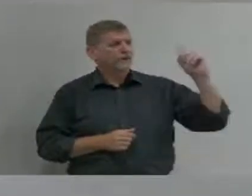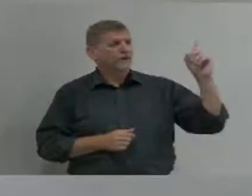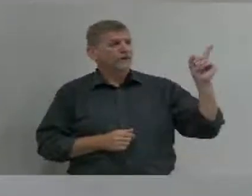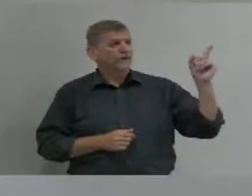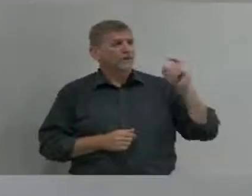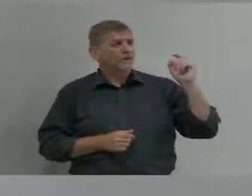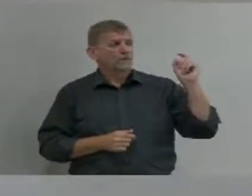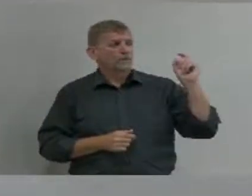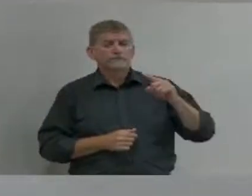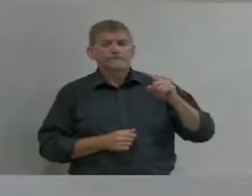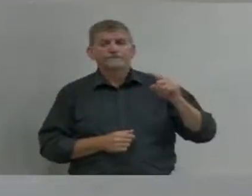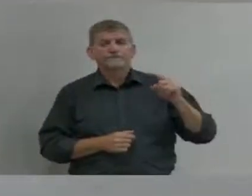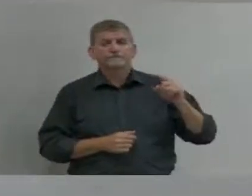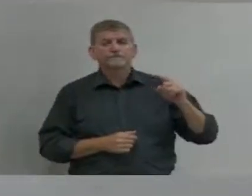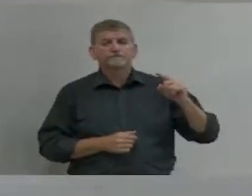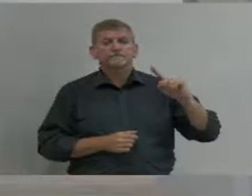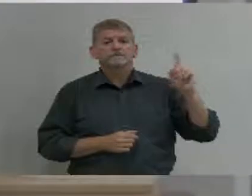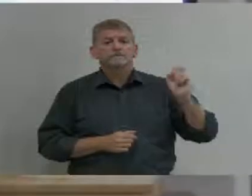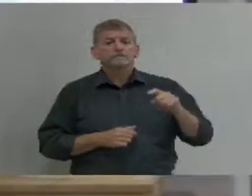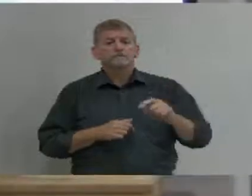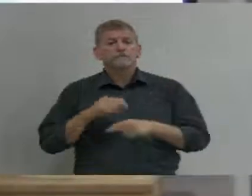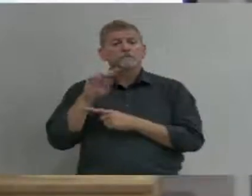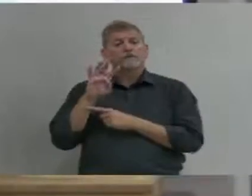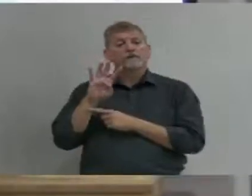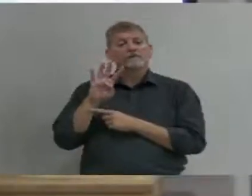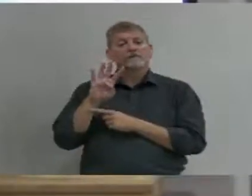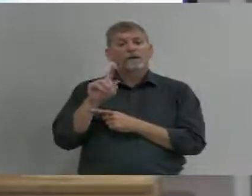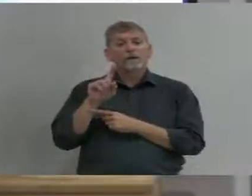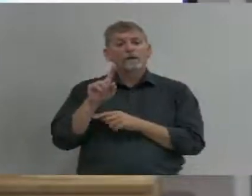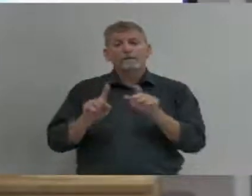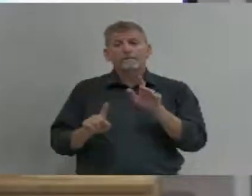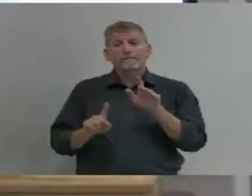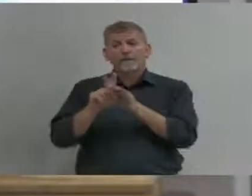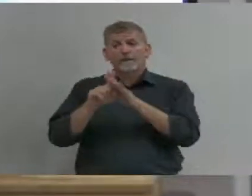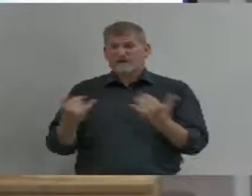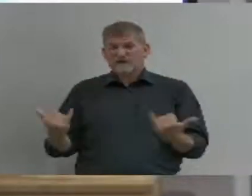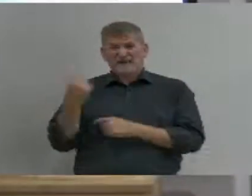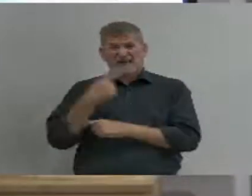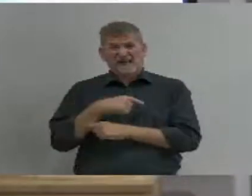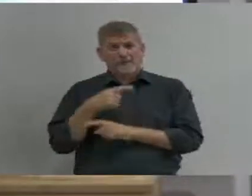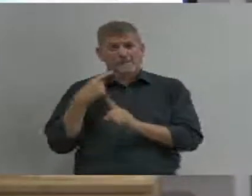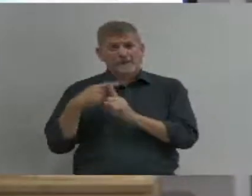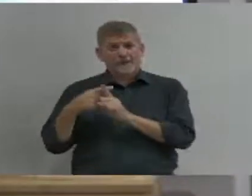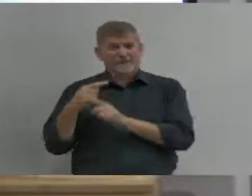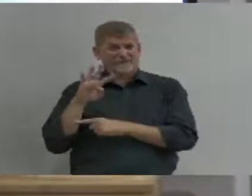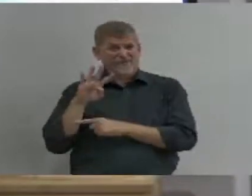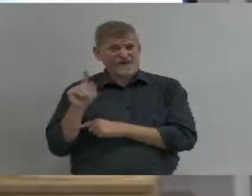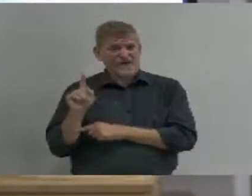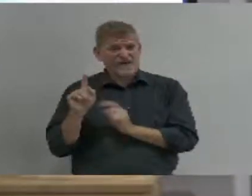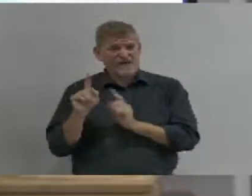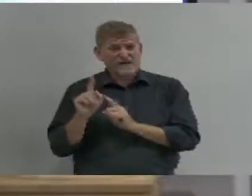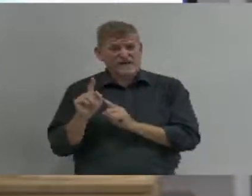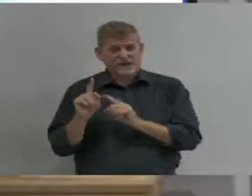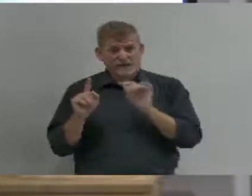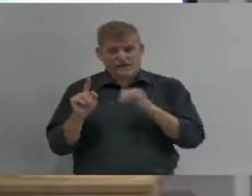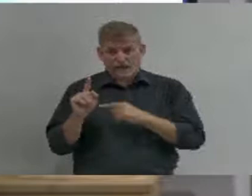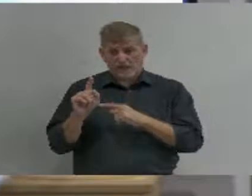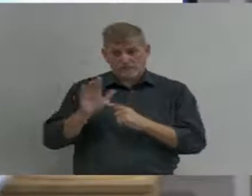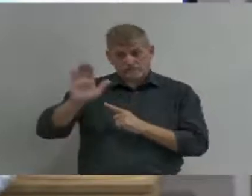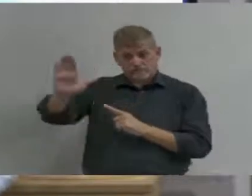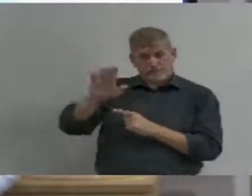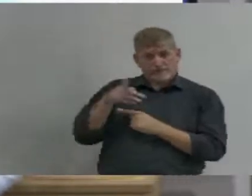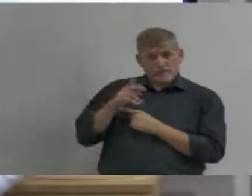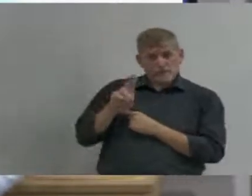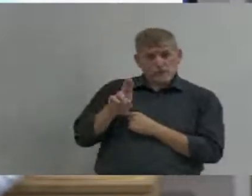We had 41 new cases today. Is there any, are these more related to Purdue? Is there a cluster somewhere in the county,